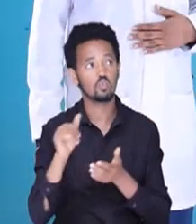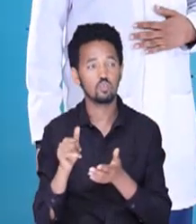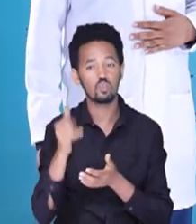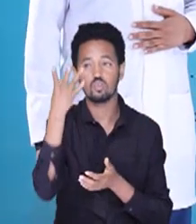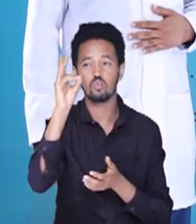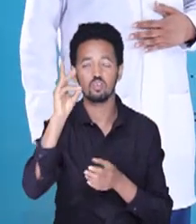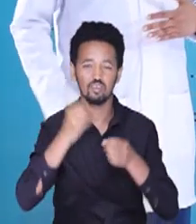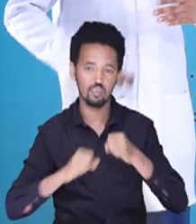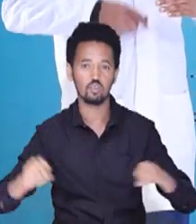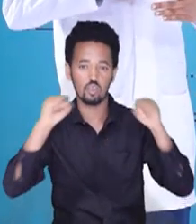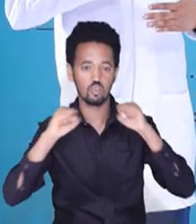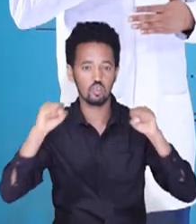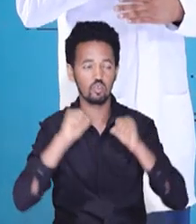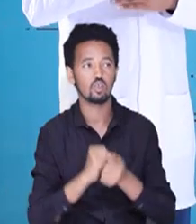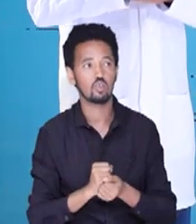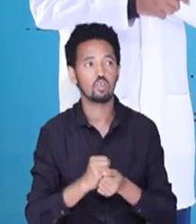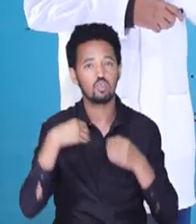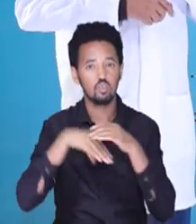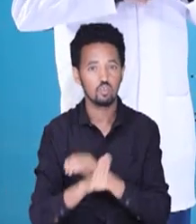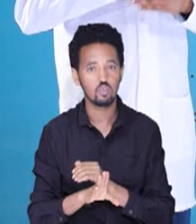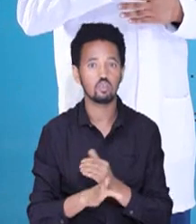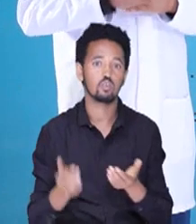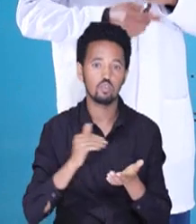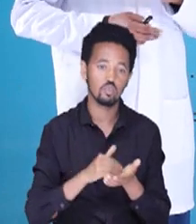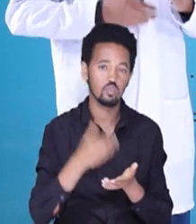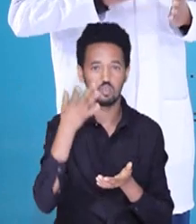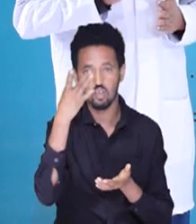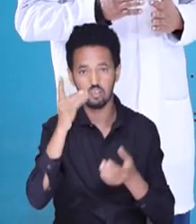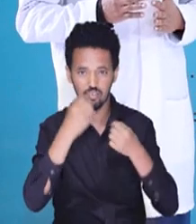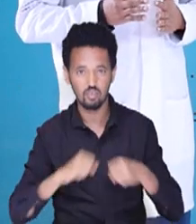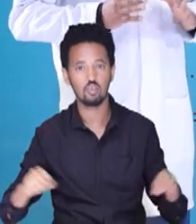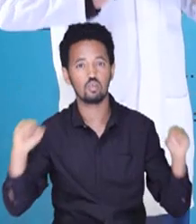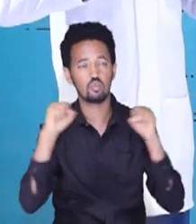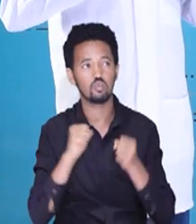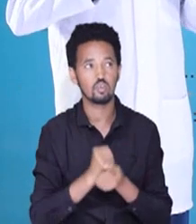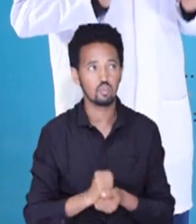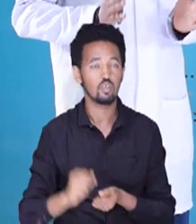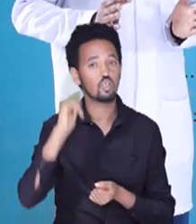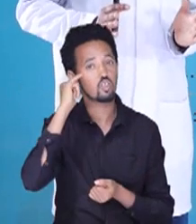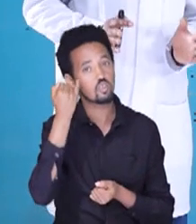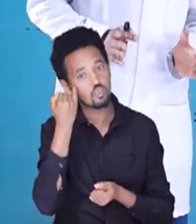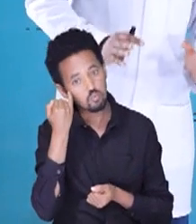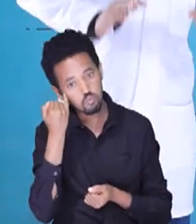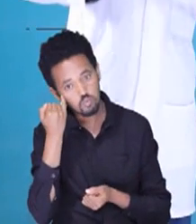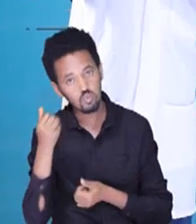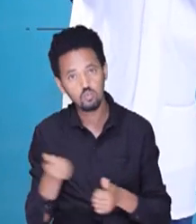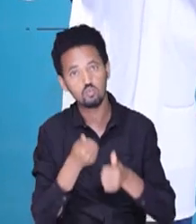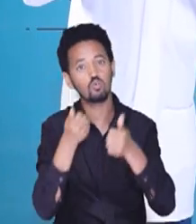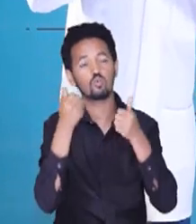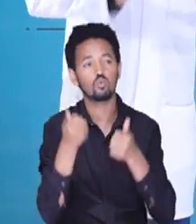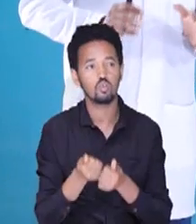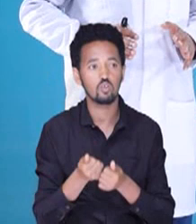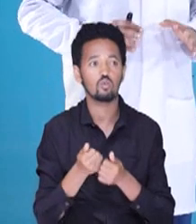17th century and the late 18th century, Japan followed